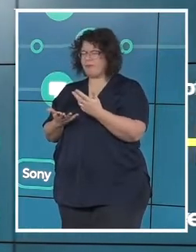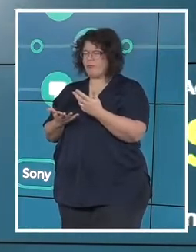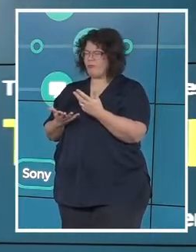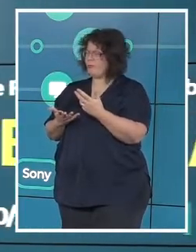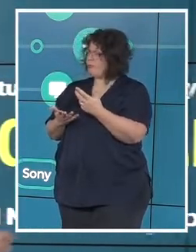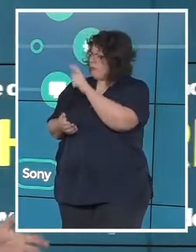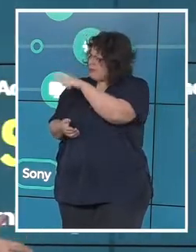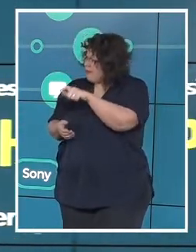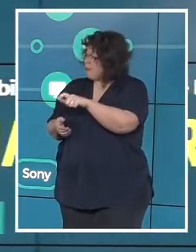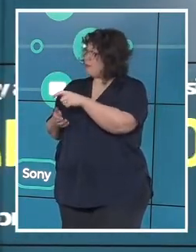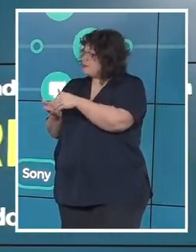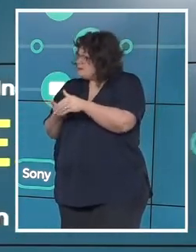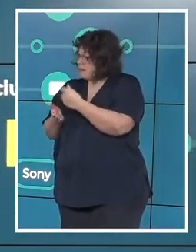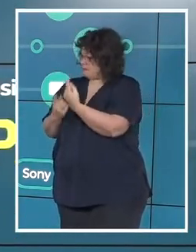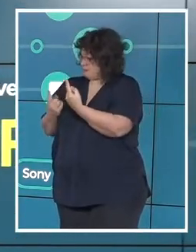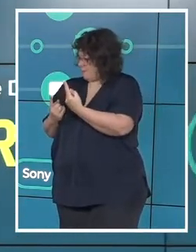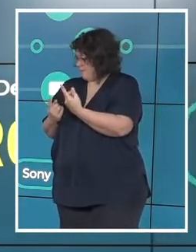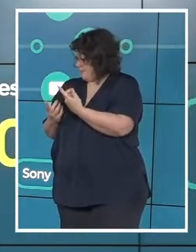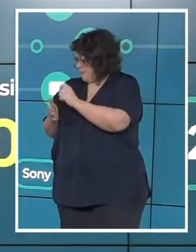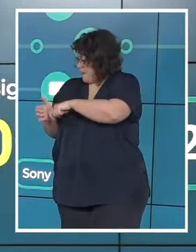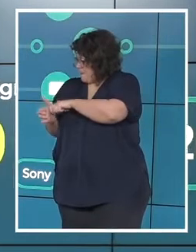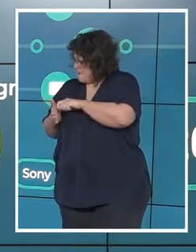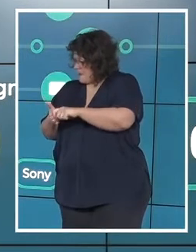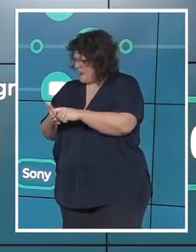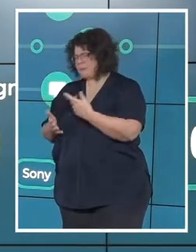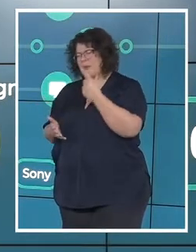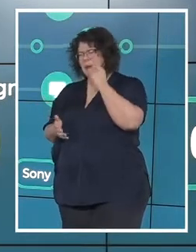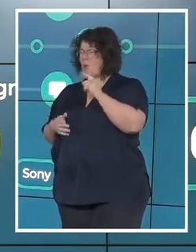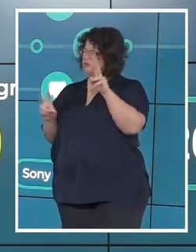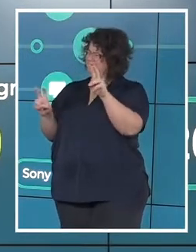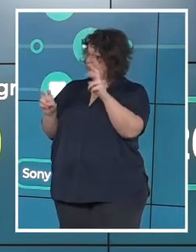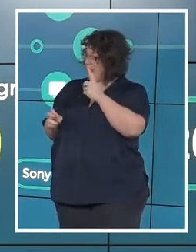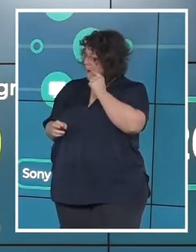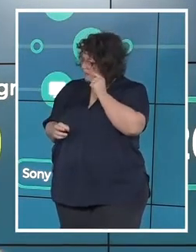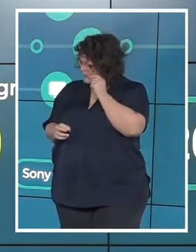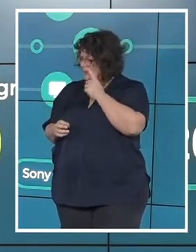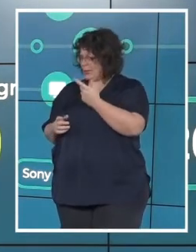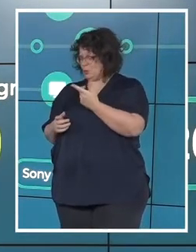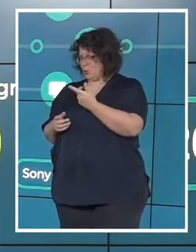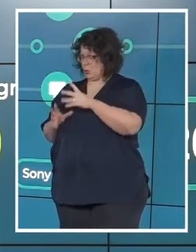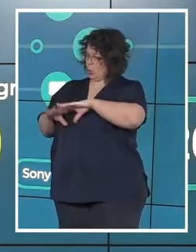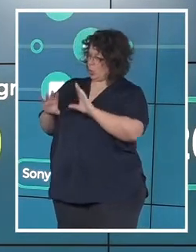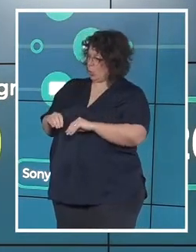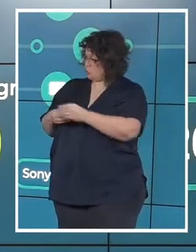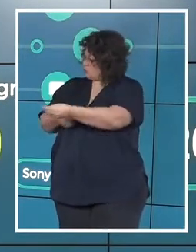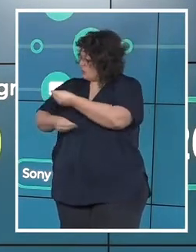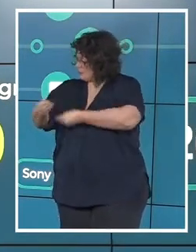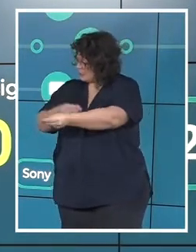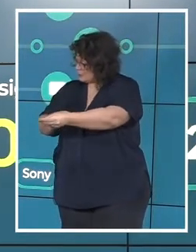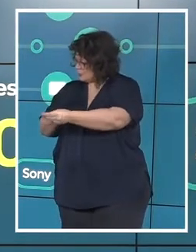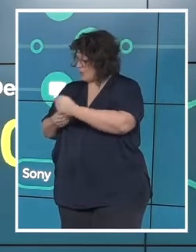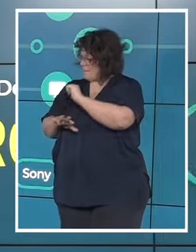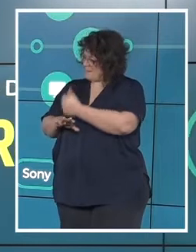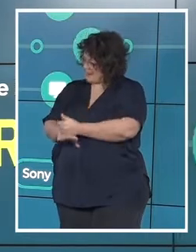on a geographical location, we were thinking about how do we make this work for everyone? How is it that